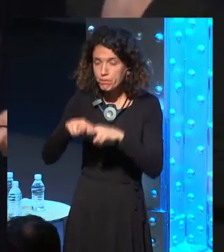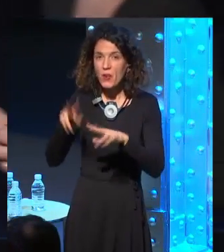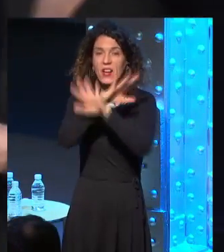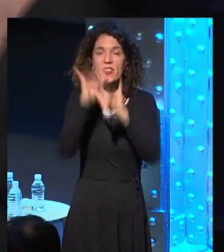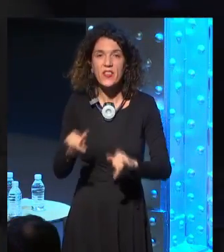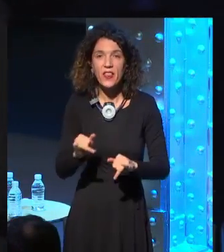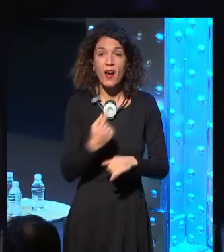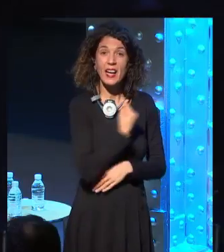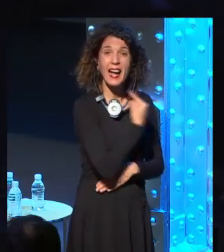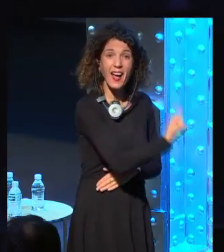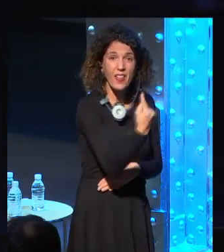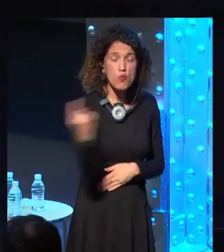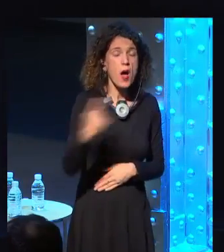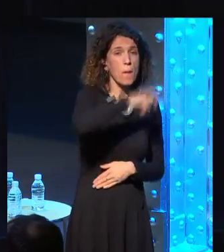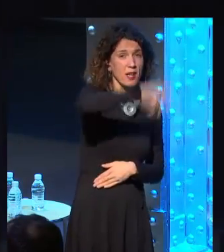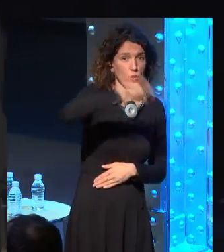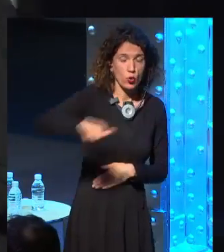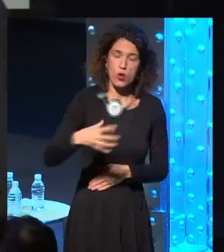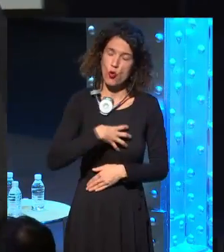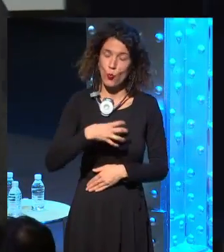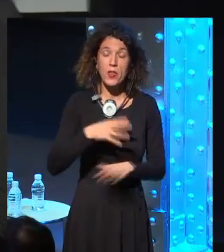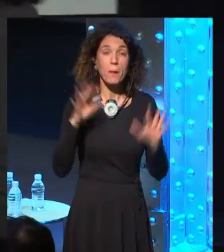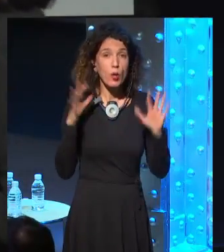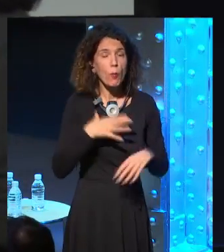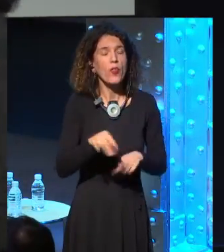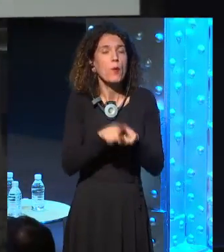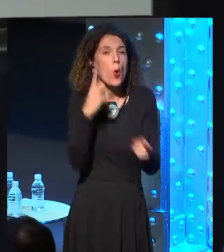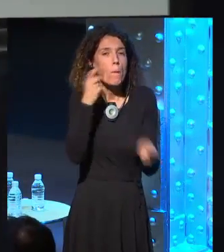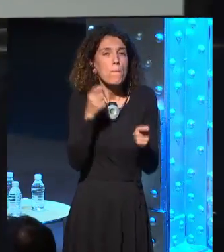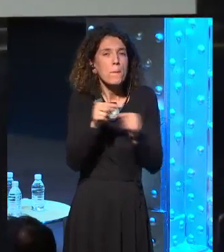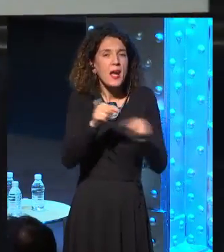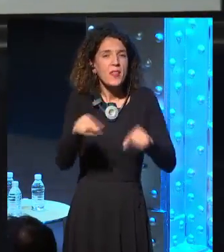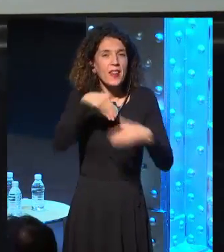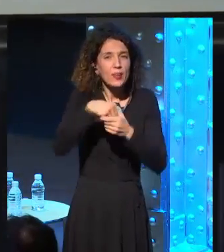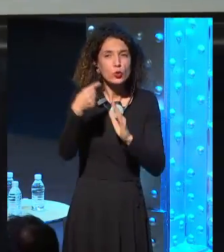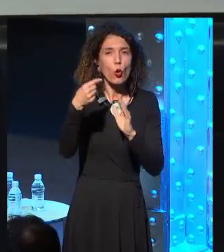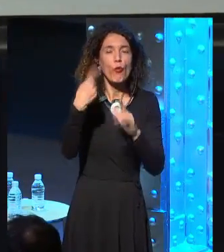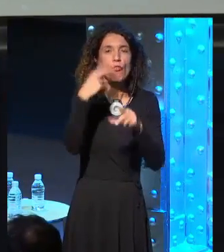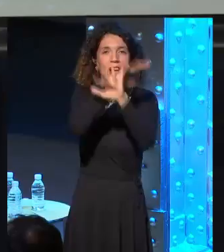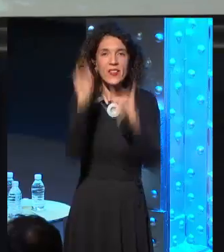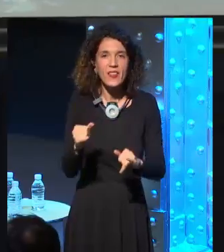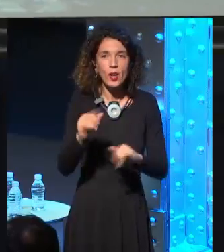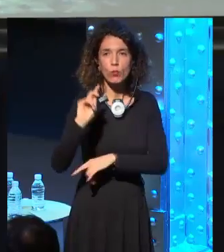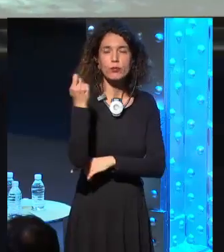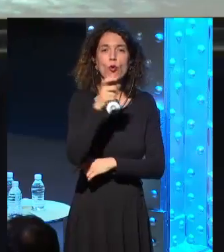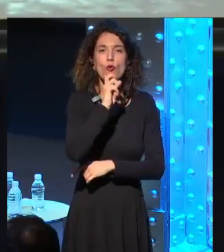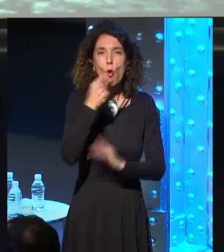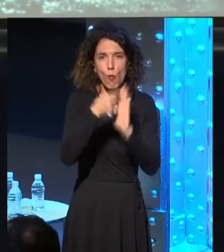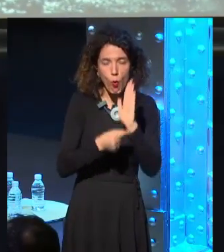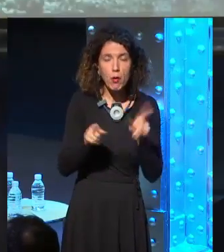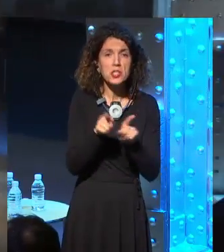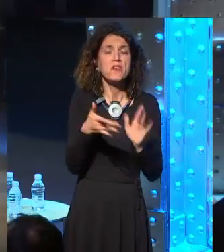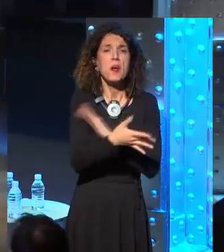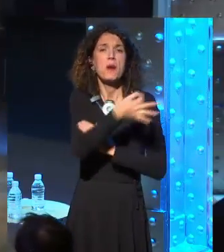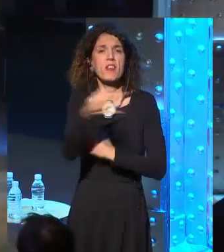happiness. But we can measure components of happiness, and it does not have to be perfect to be useful.